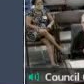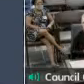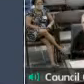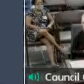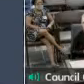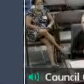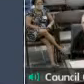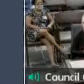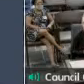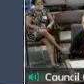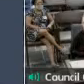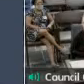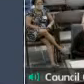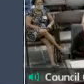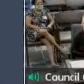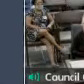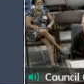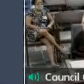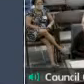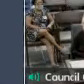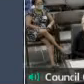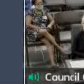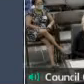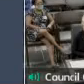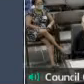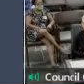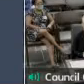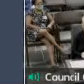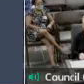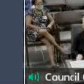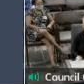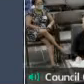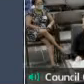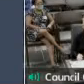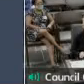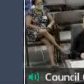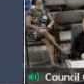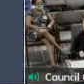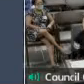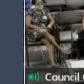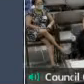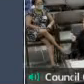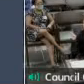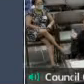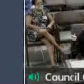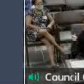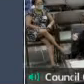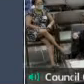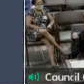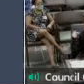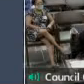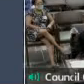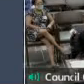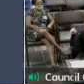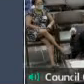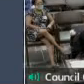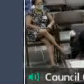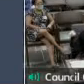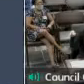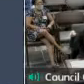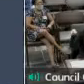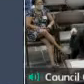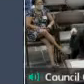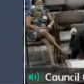kind of fun to look at this picture and remember this wasn't so long ago. And here's a bird's eye view, next slide, of what we're